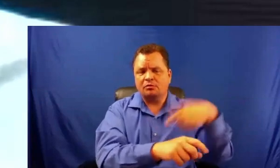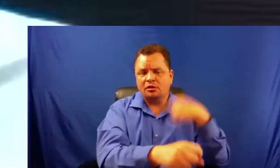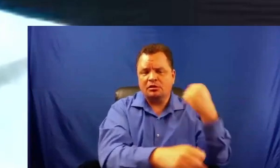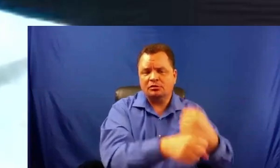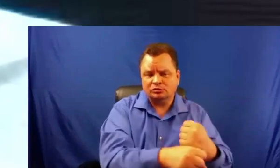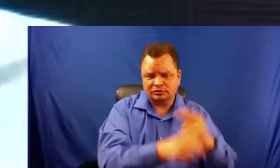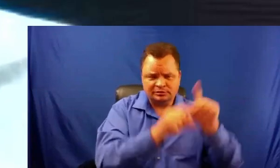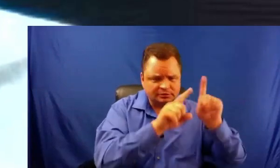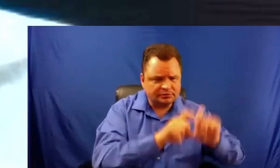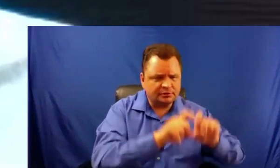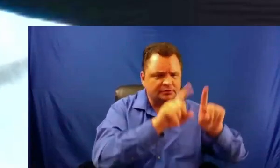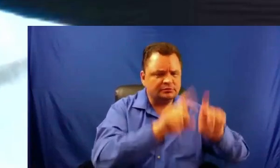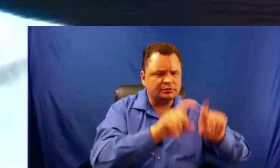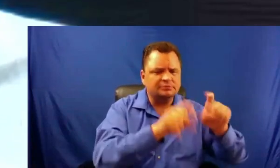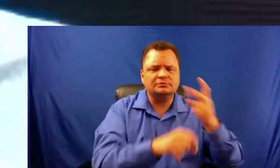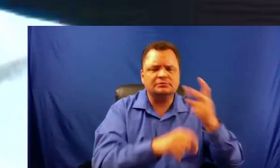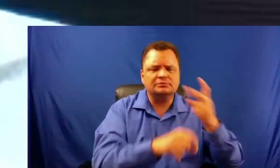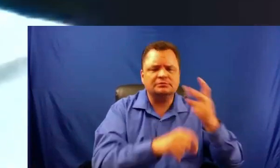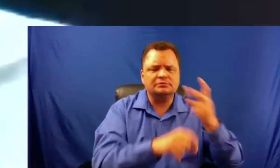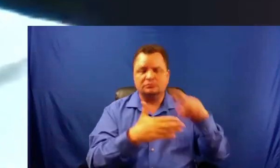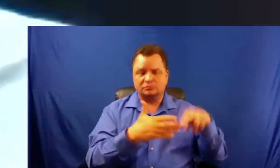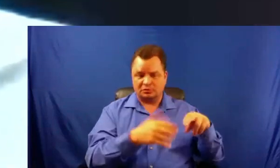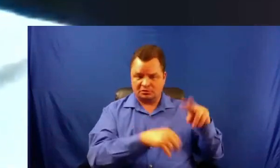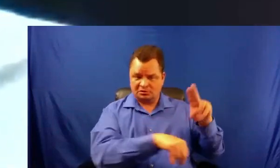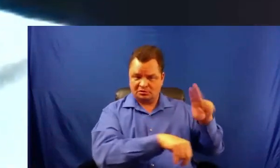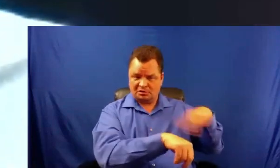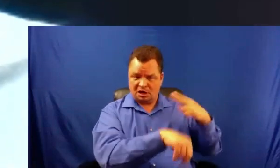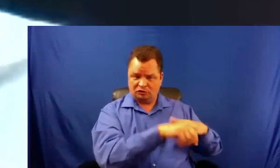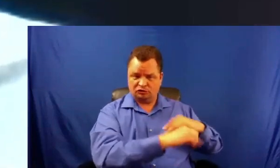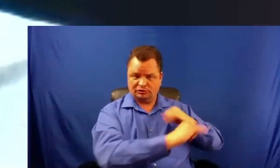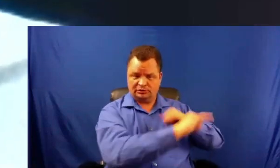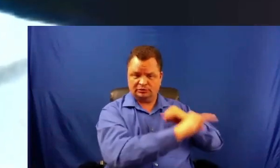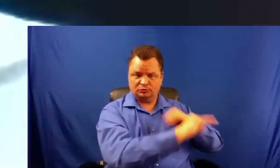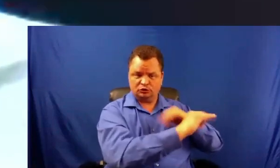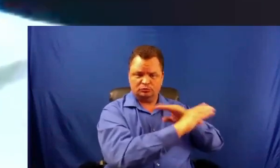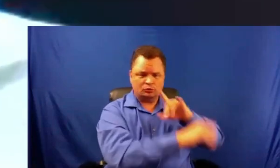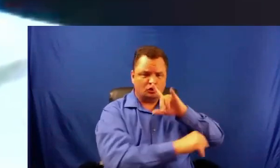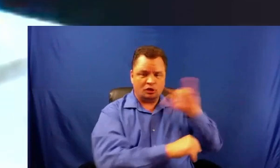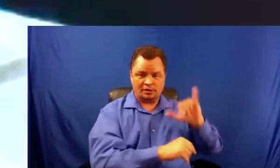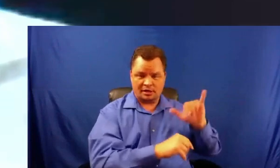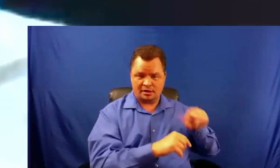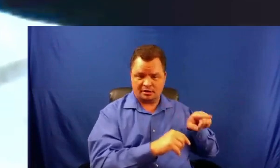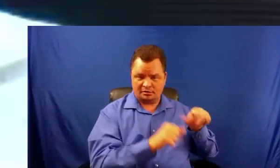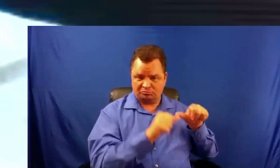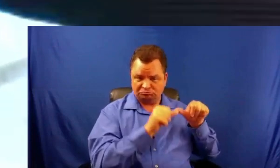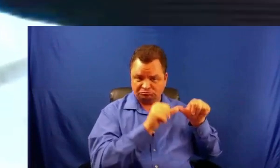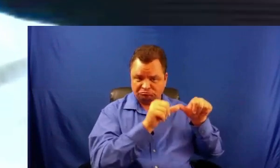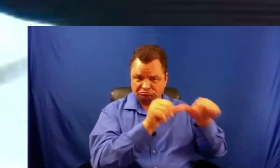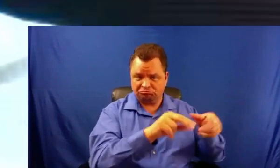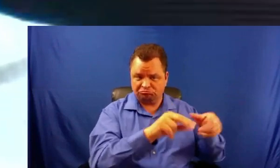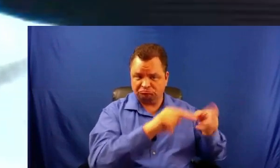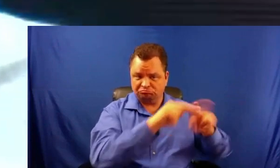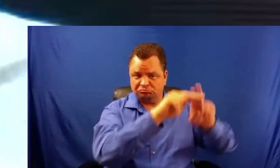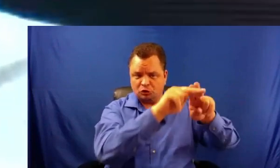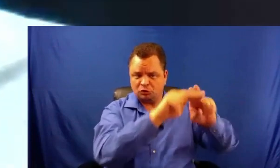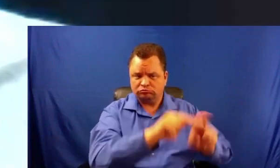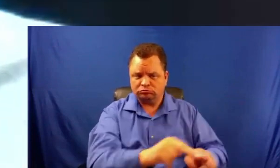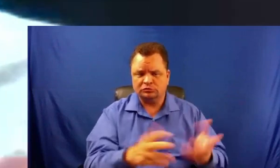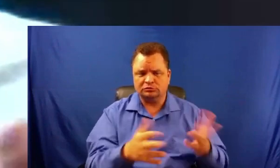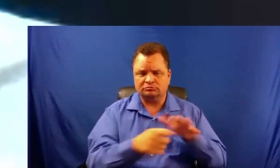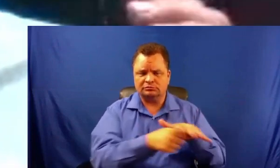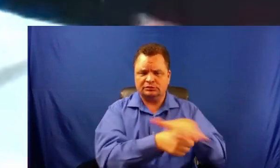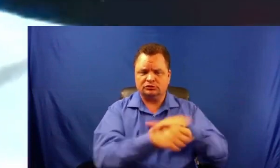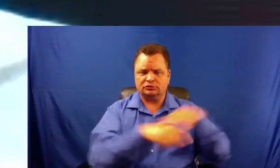let's see how natural immunity looks for those individuals in our area. There's national tests that are